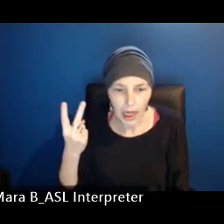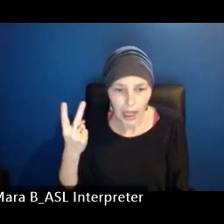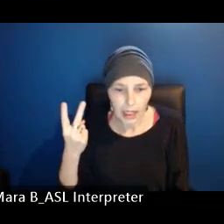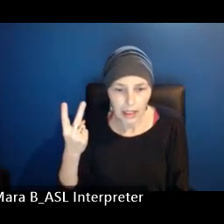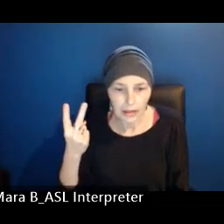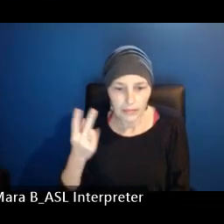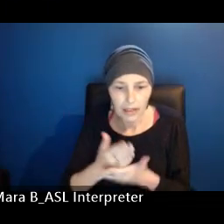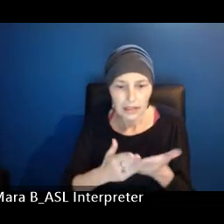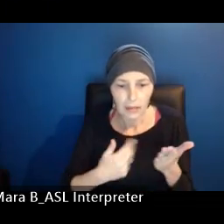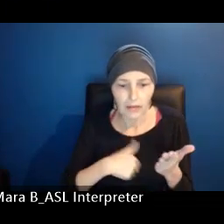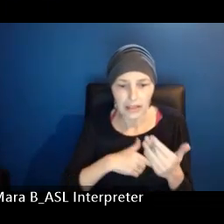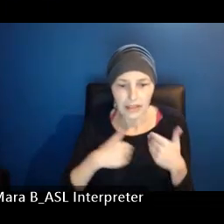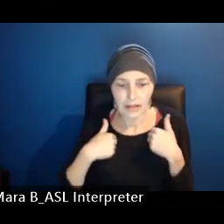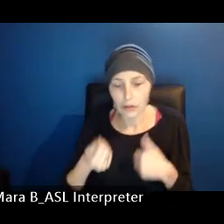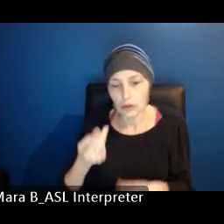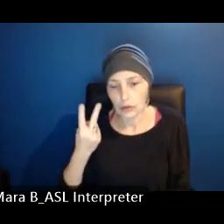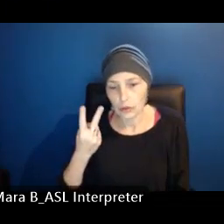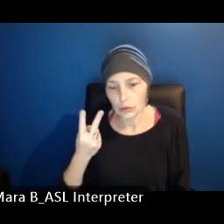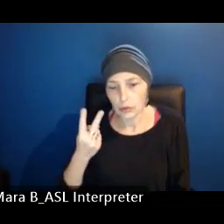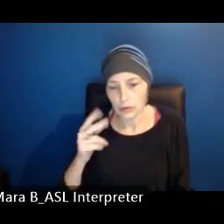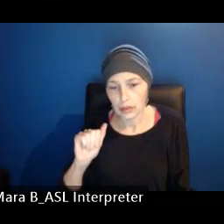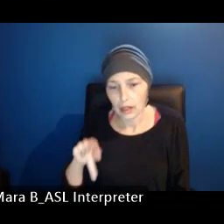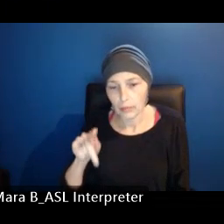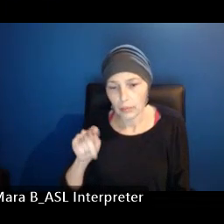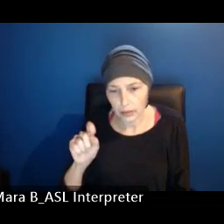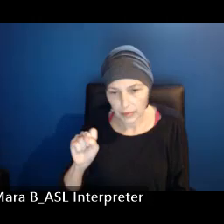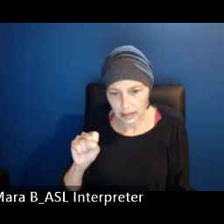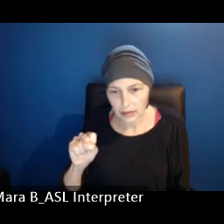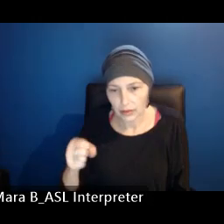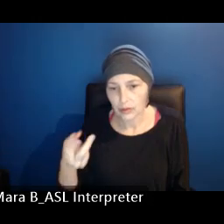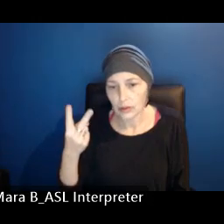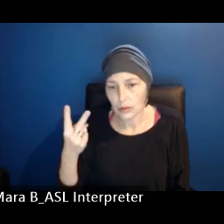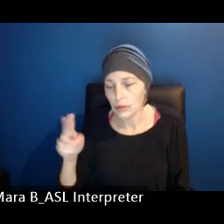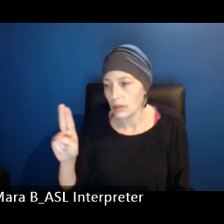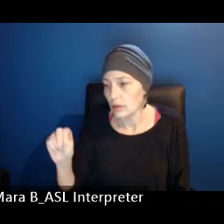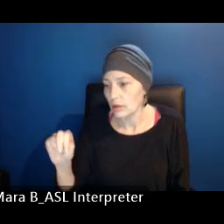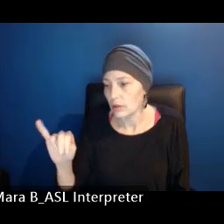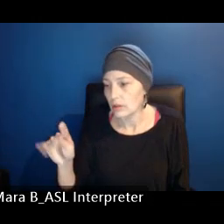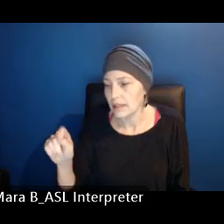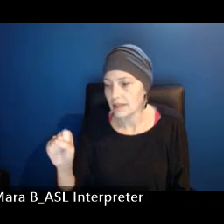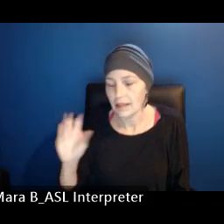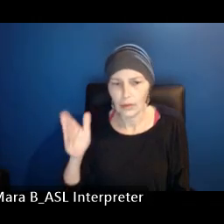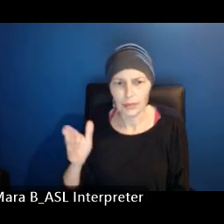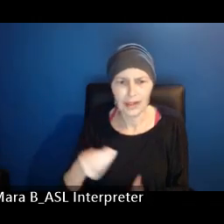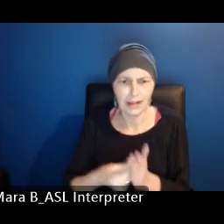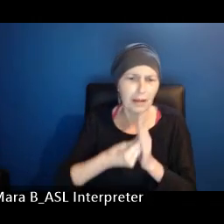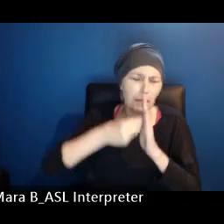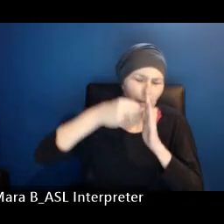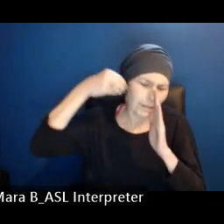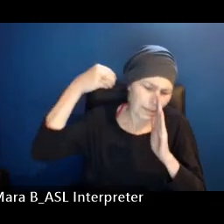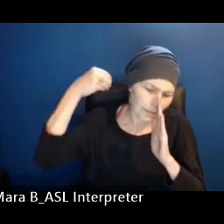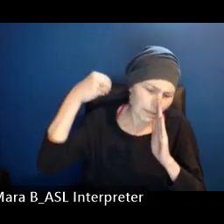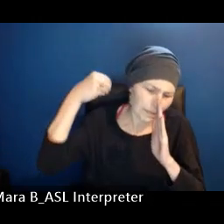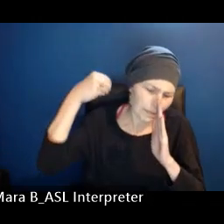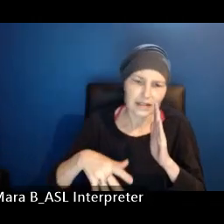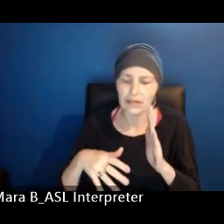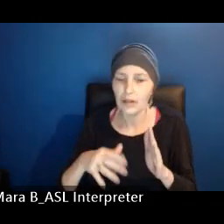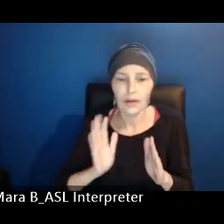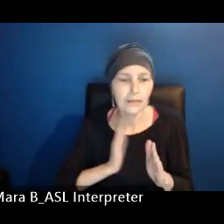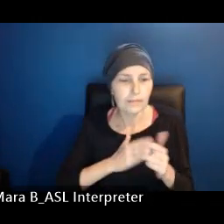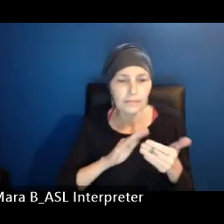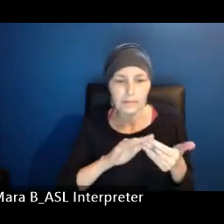2 units, that's going to be super expensive for us. So I just don't think that our community wants to do